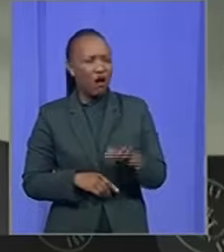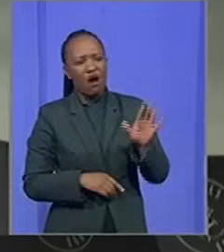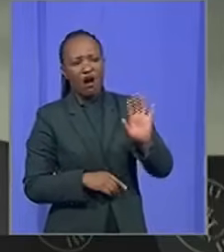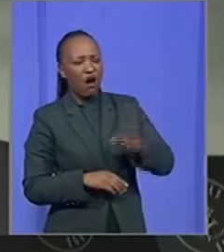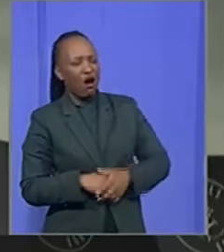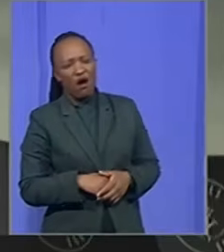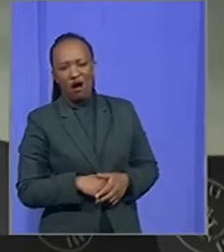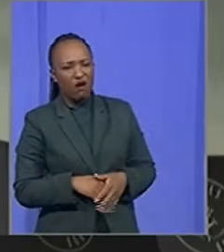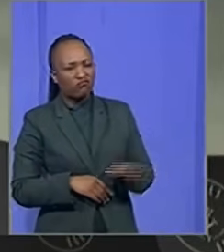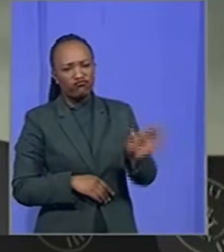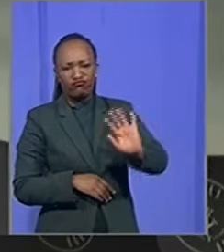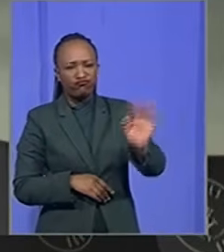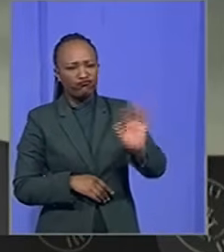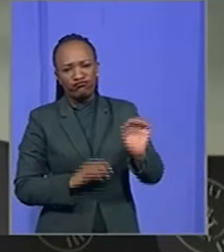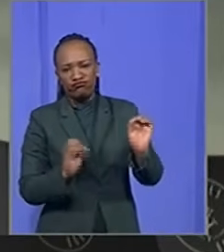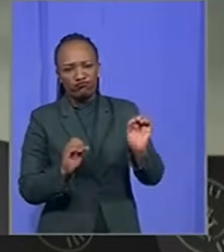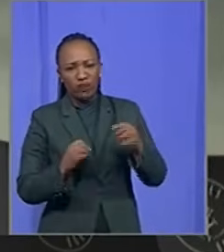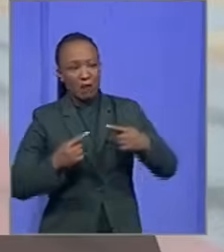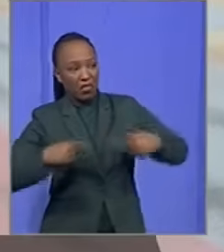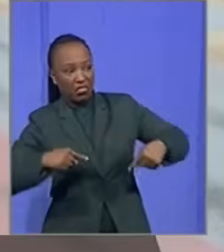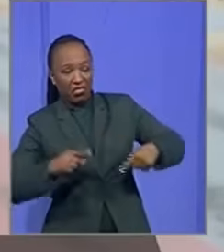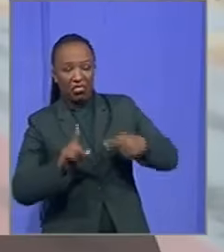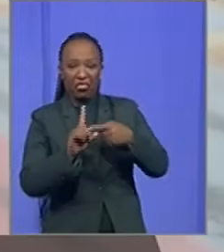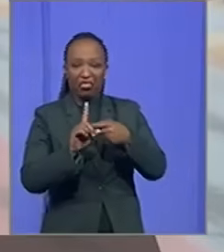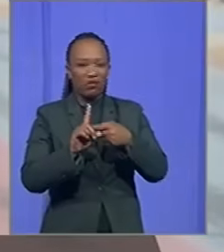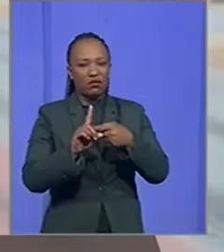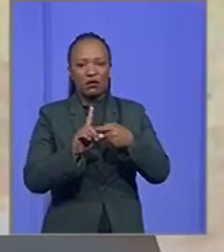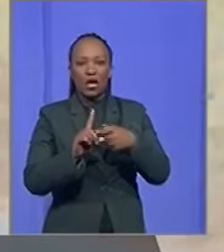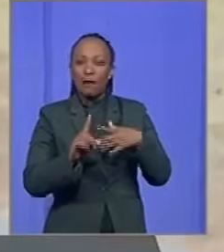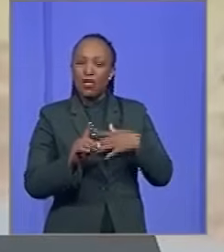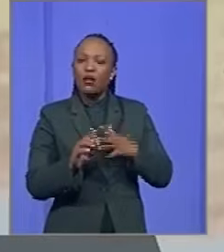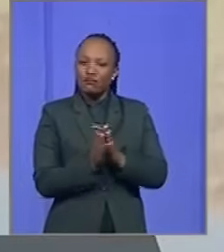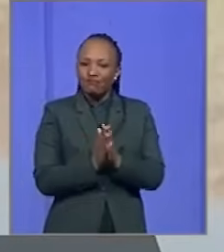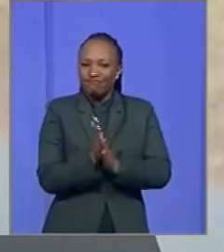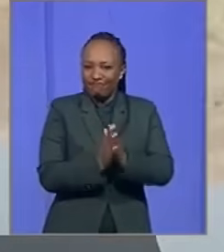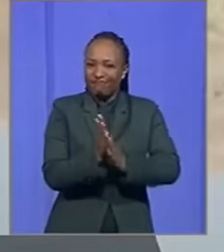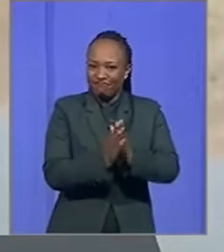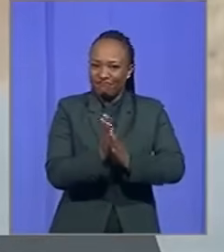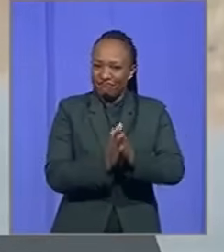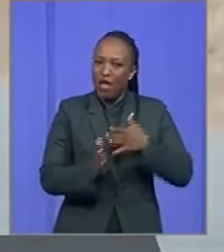O hang. Ke tatile hampe.